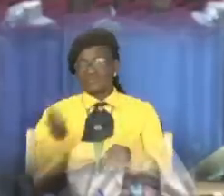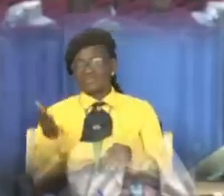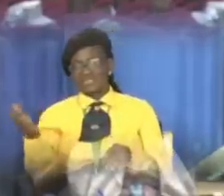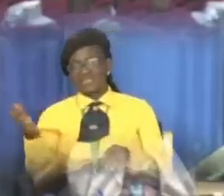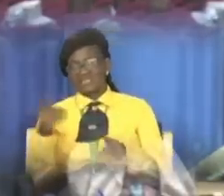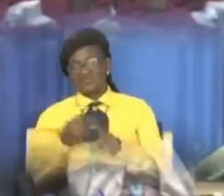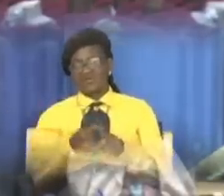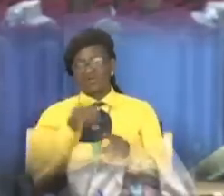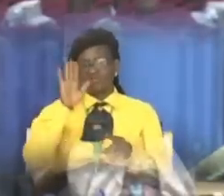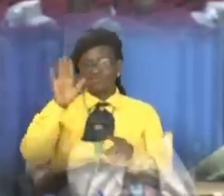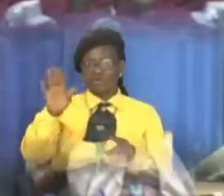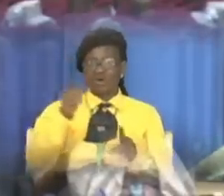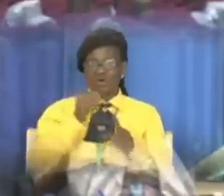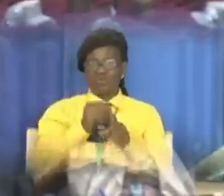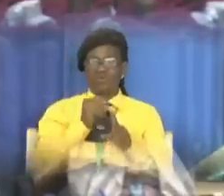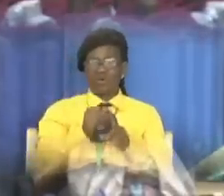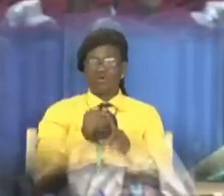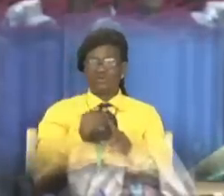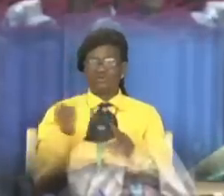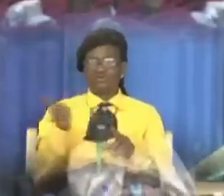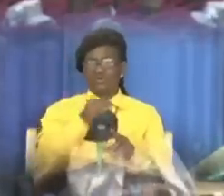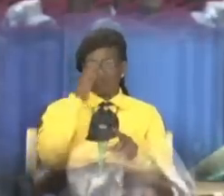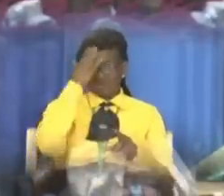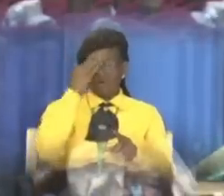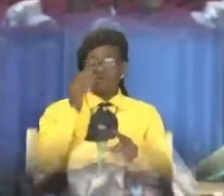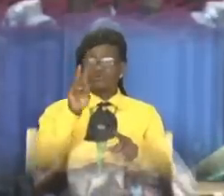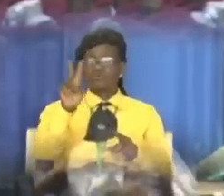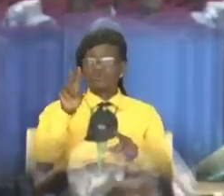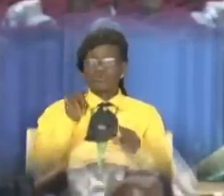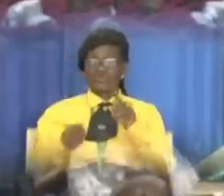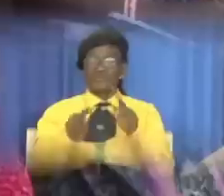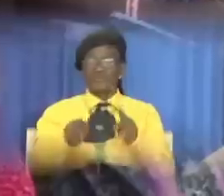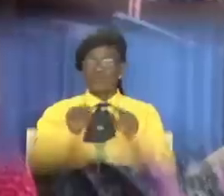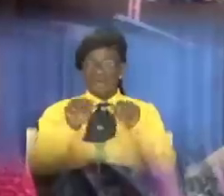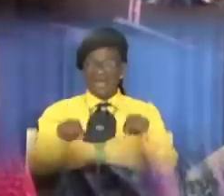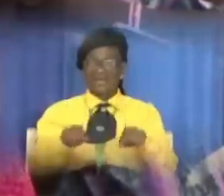You know, two people can read the same passage in the Bible,